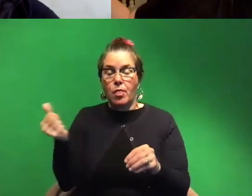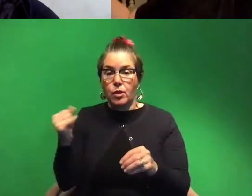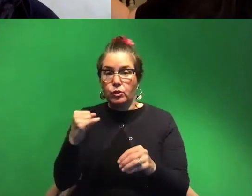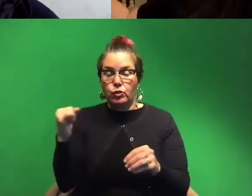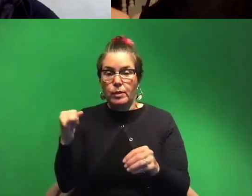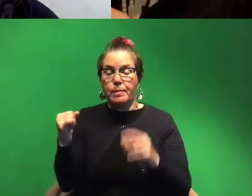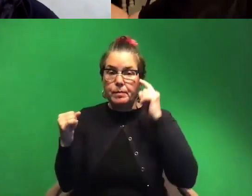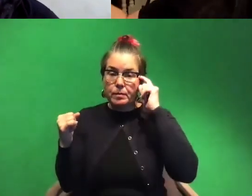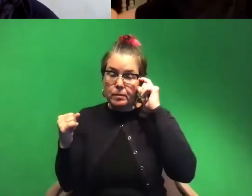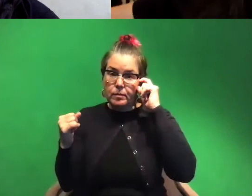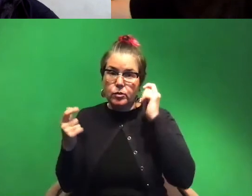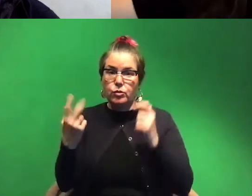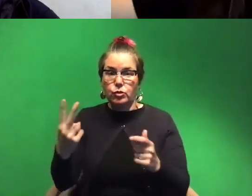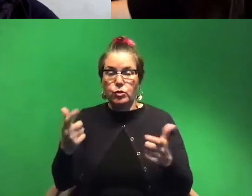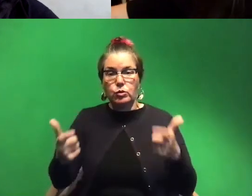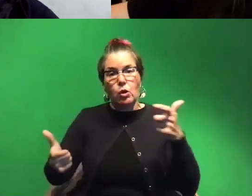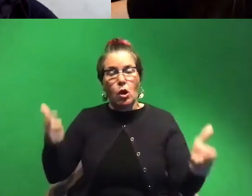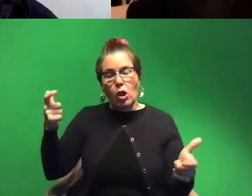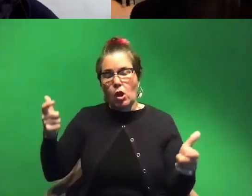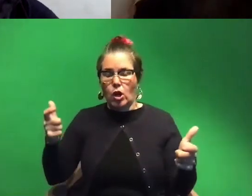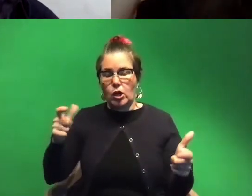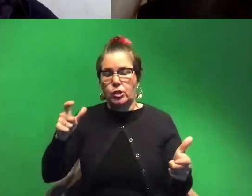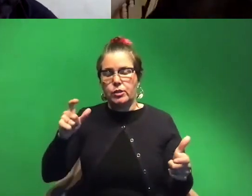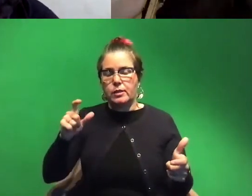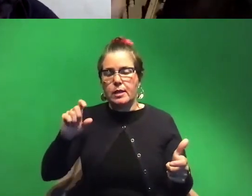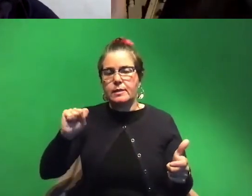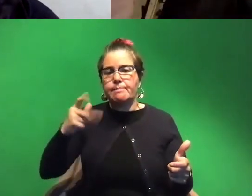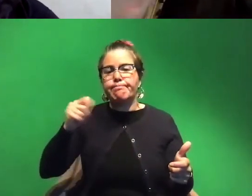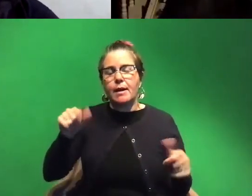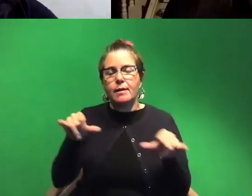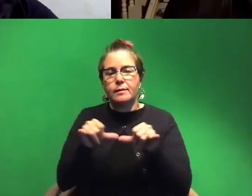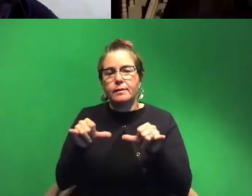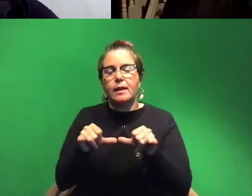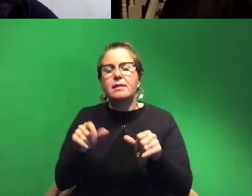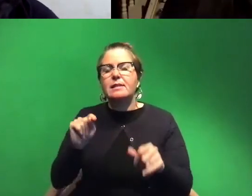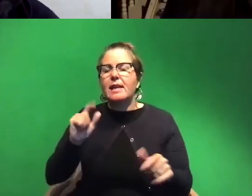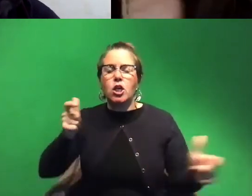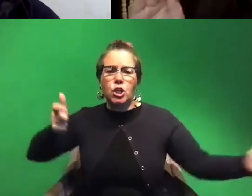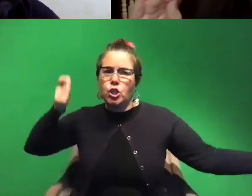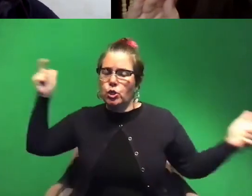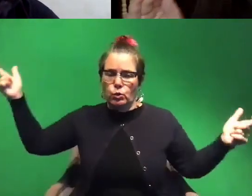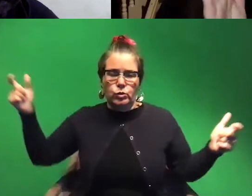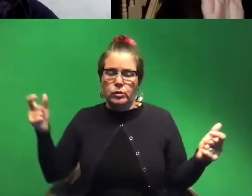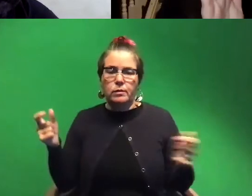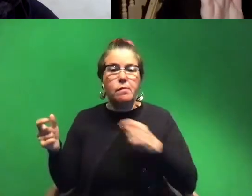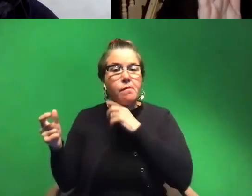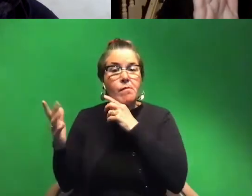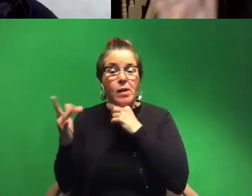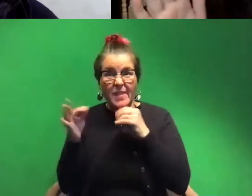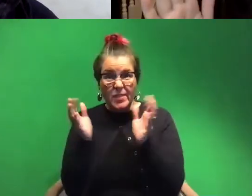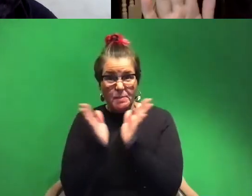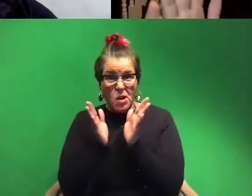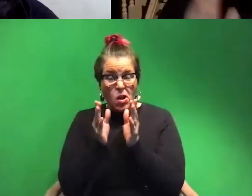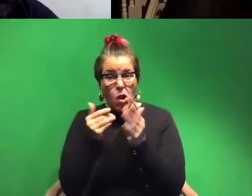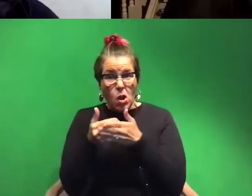2 large jacuzzi sized, like a tank that was absurdly big, because if they are too close to each